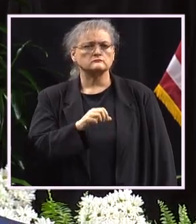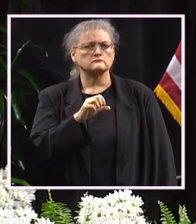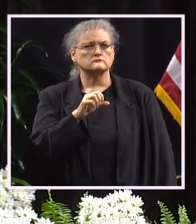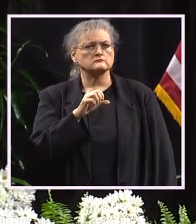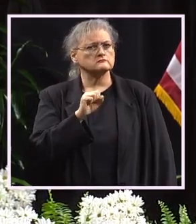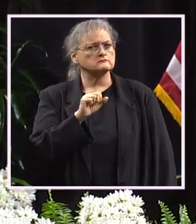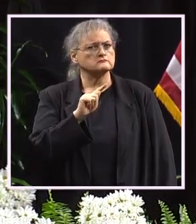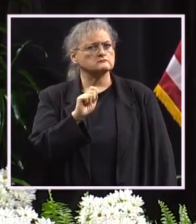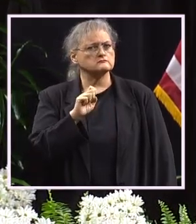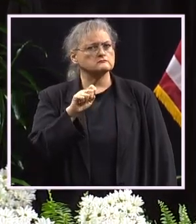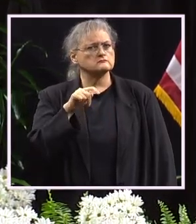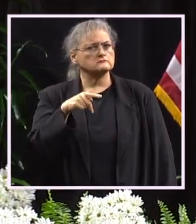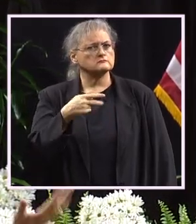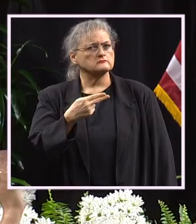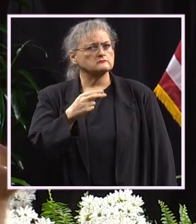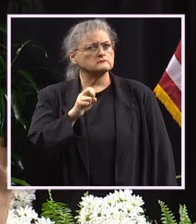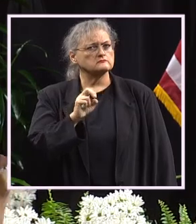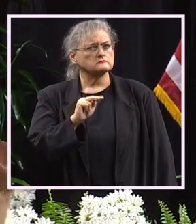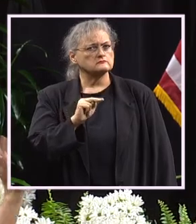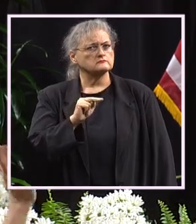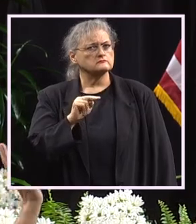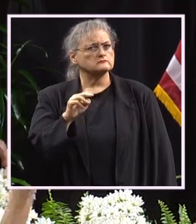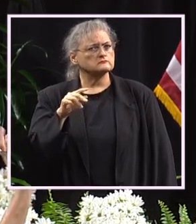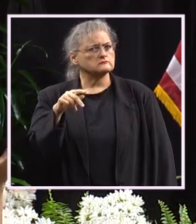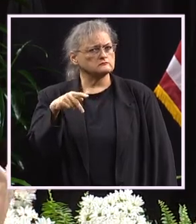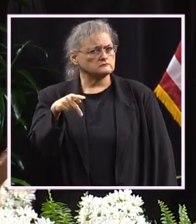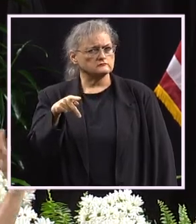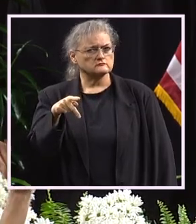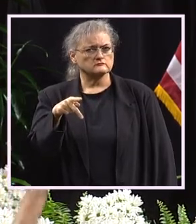Stefan Kolotov,